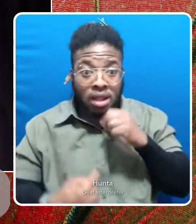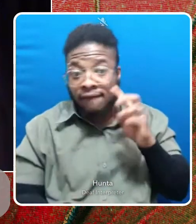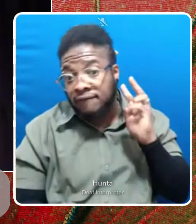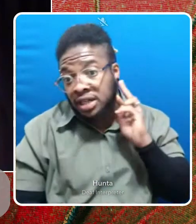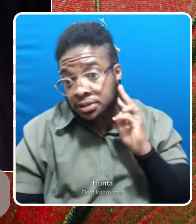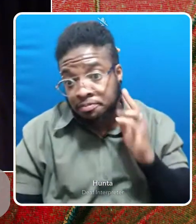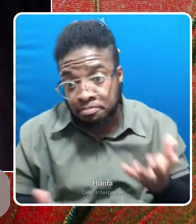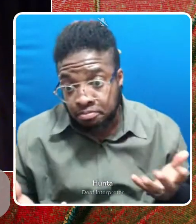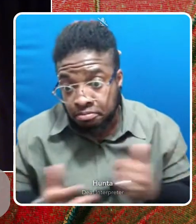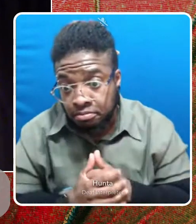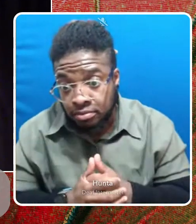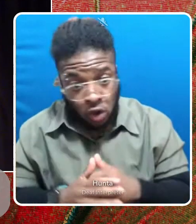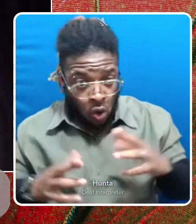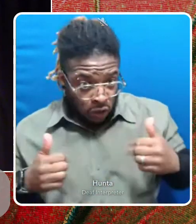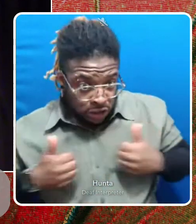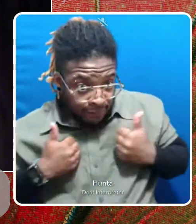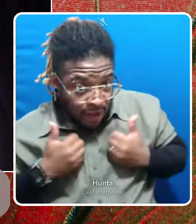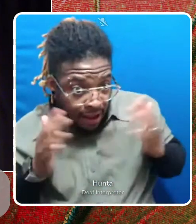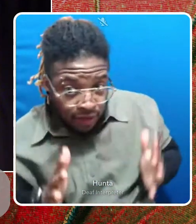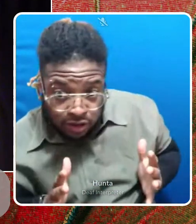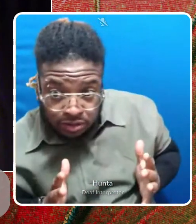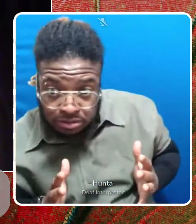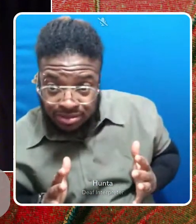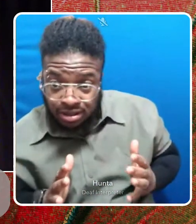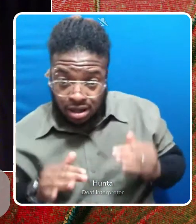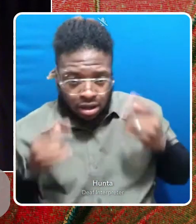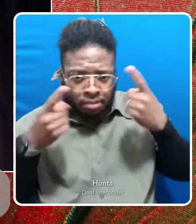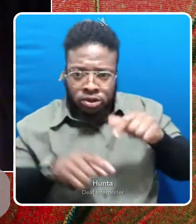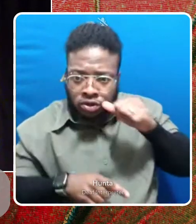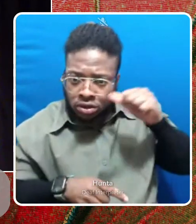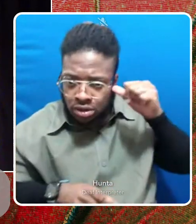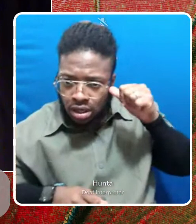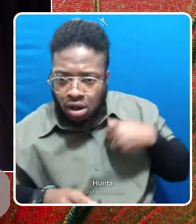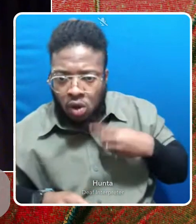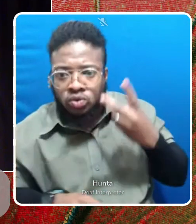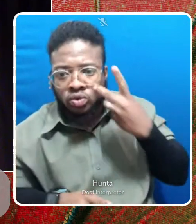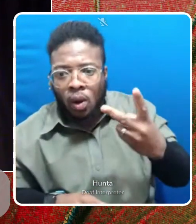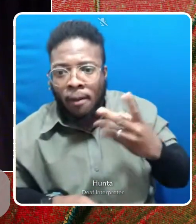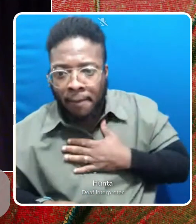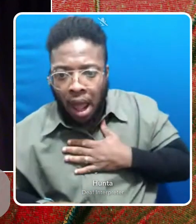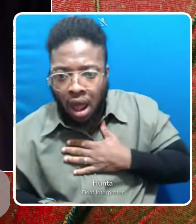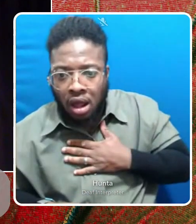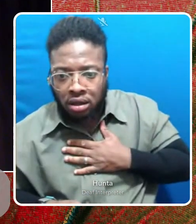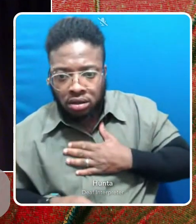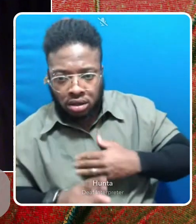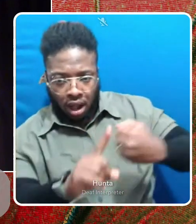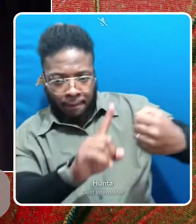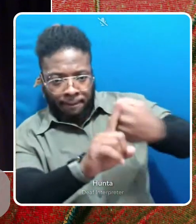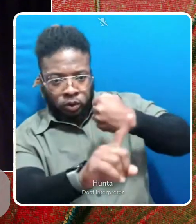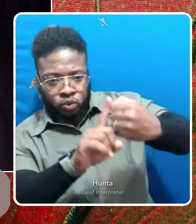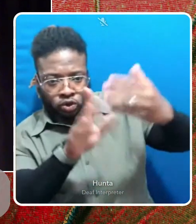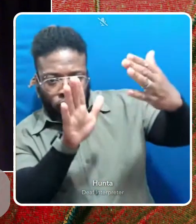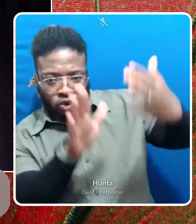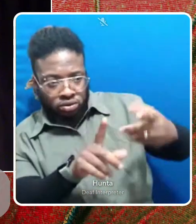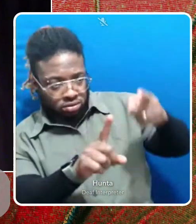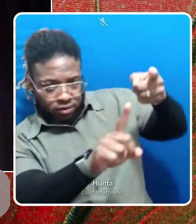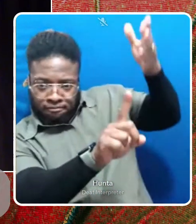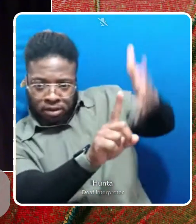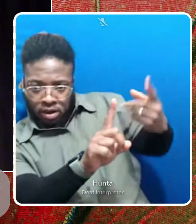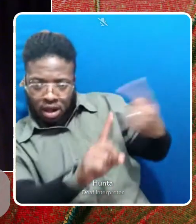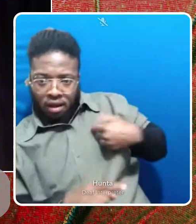yesterday, I saw my abuser, and I felt my breath leave from under me again. Like that